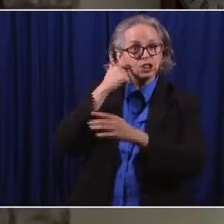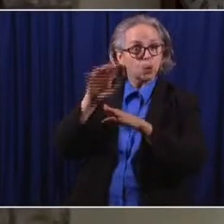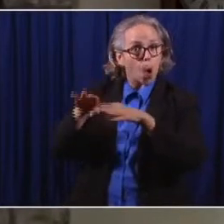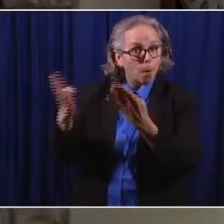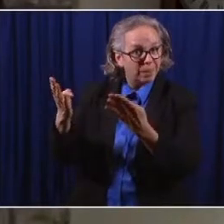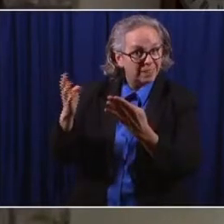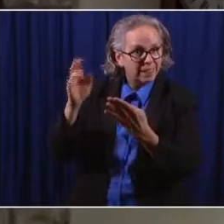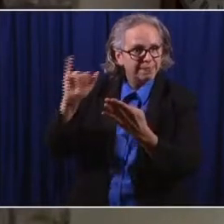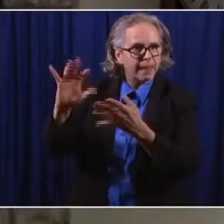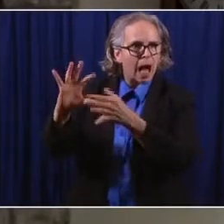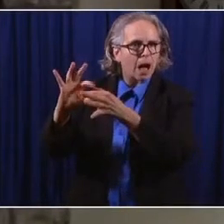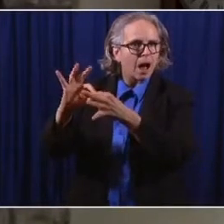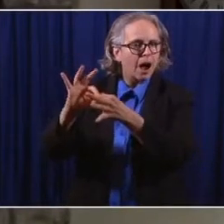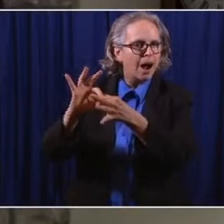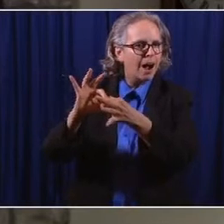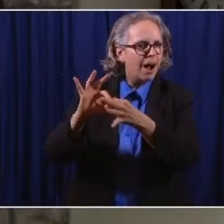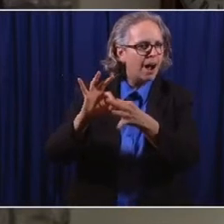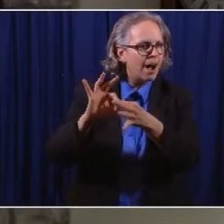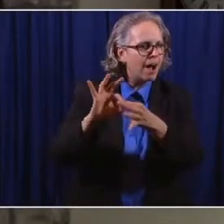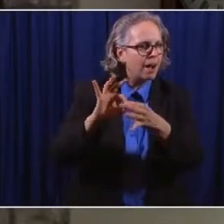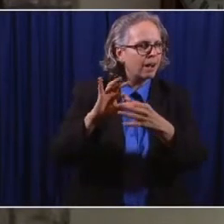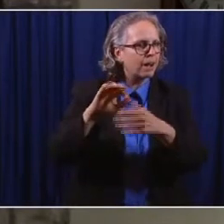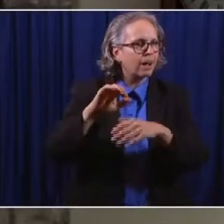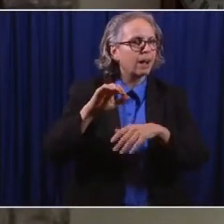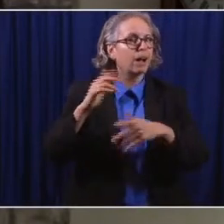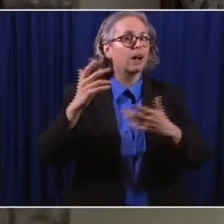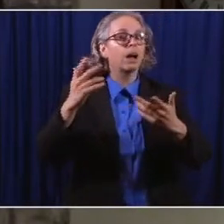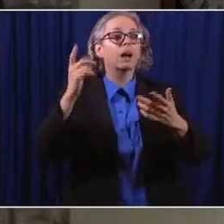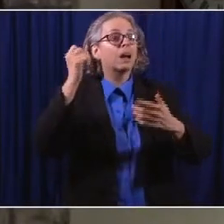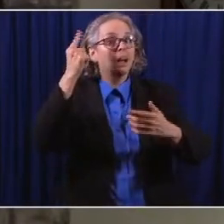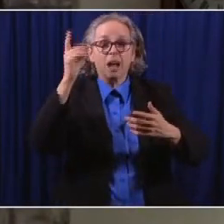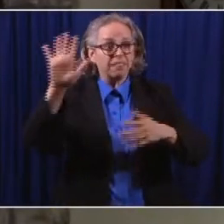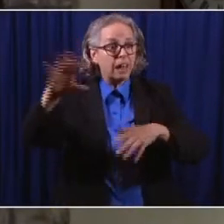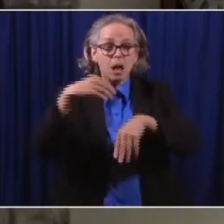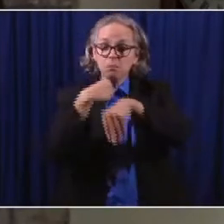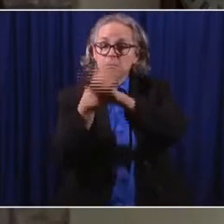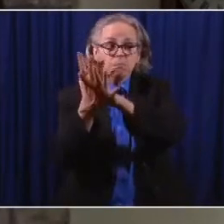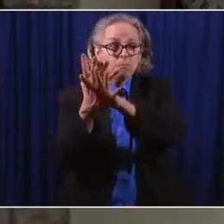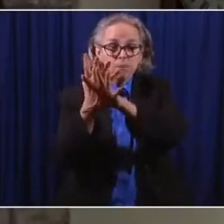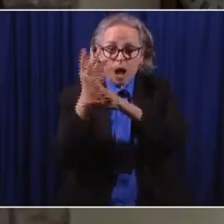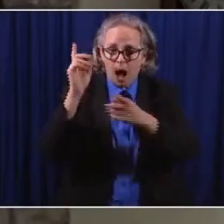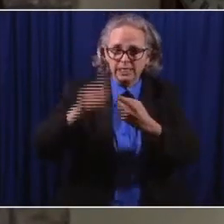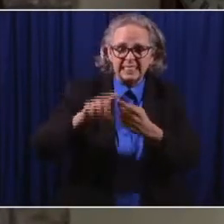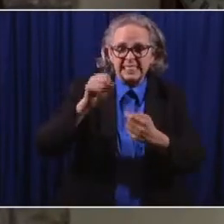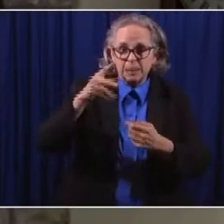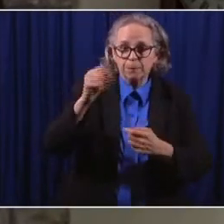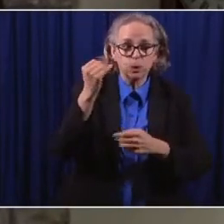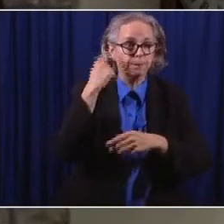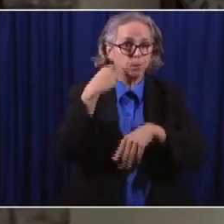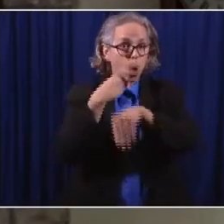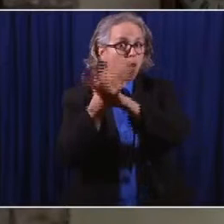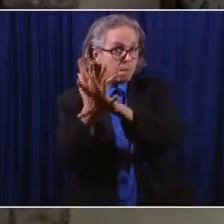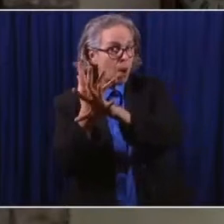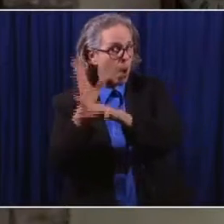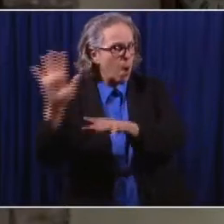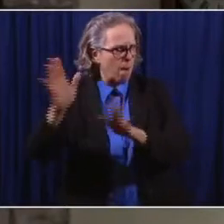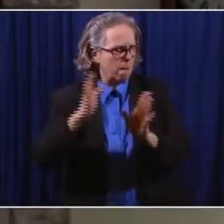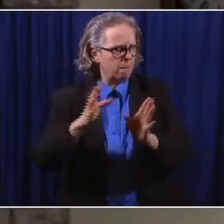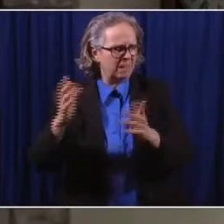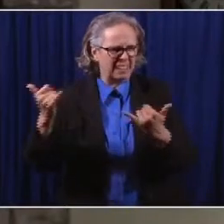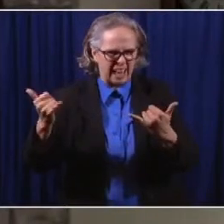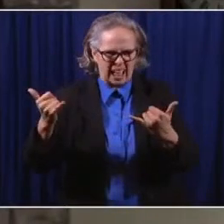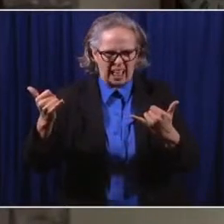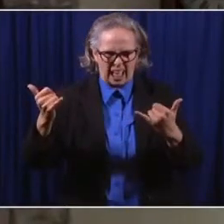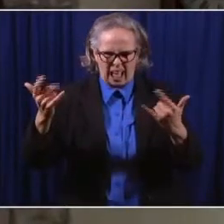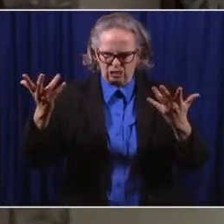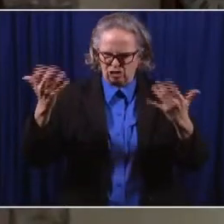through September 14th to help mitigate the spread. Local health department is working with UD